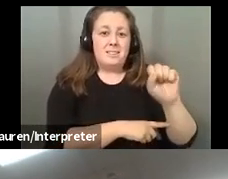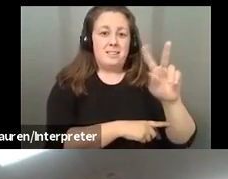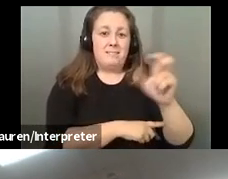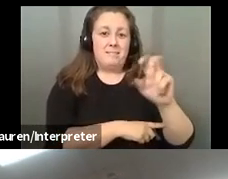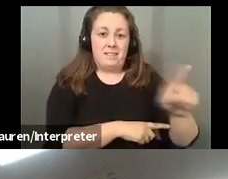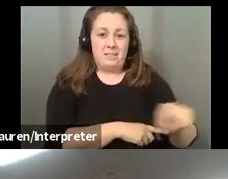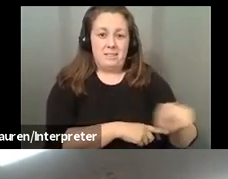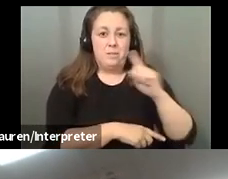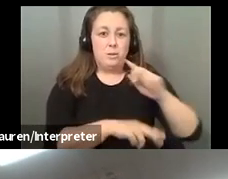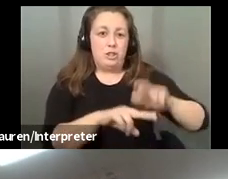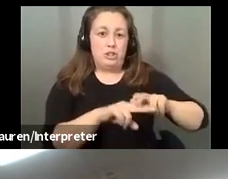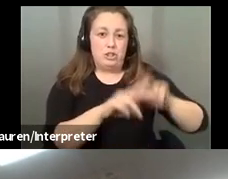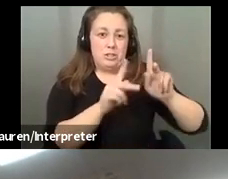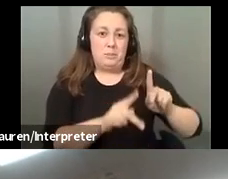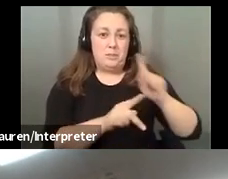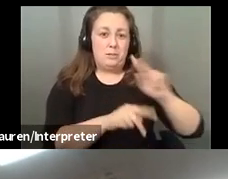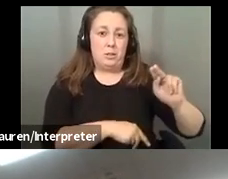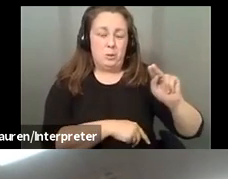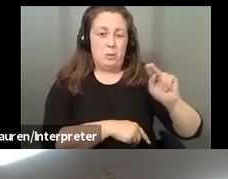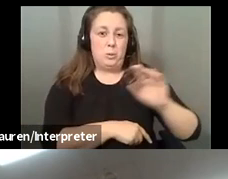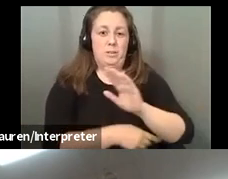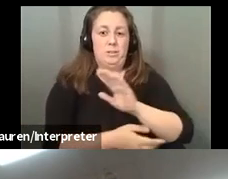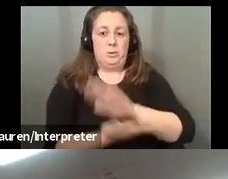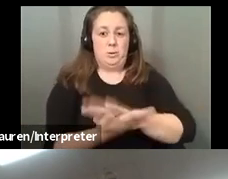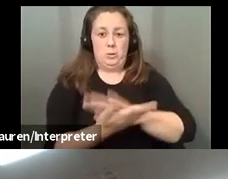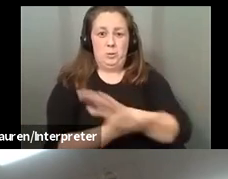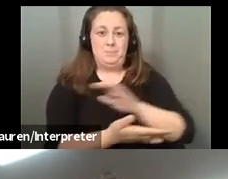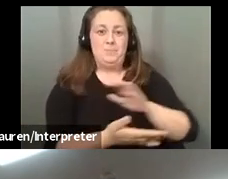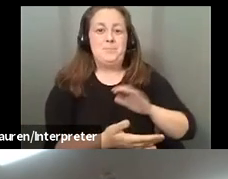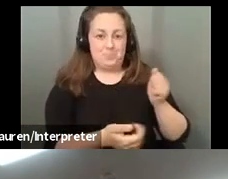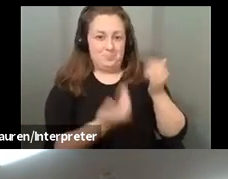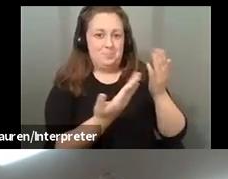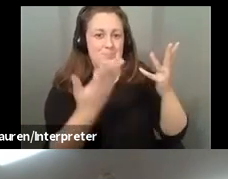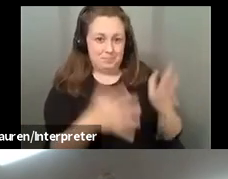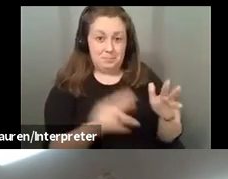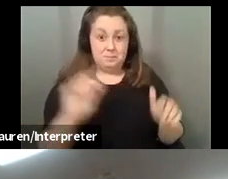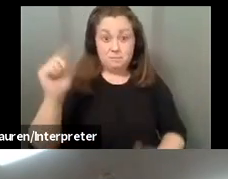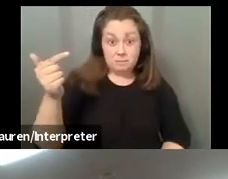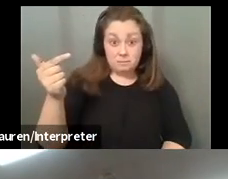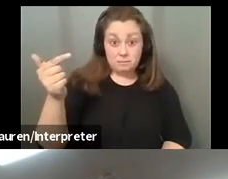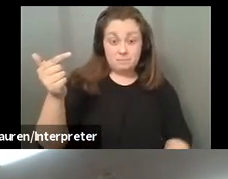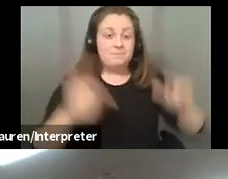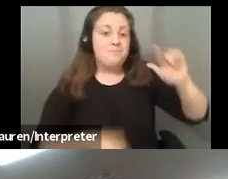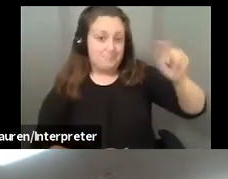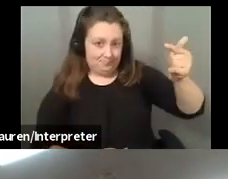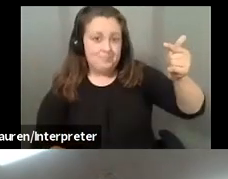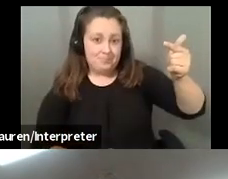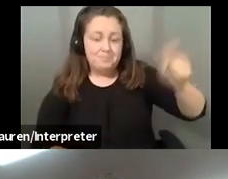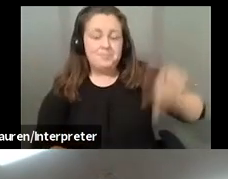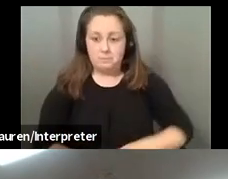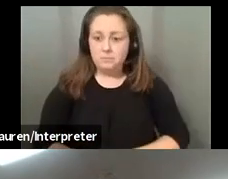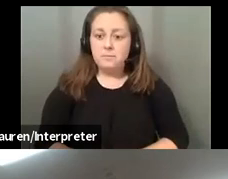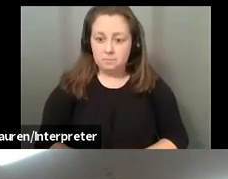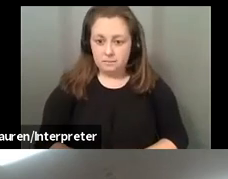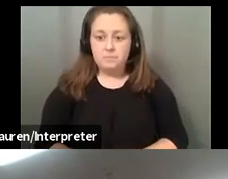Committee. Mr. Savas has been nominated by Ms. Gallagher. Is there a second? Second. Second by